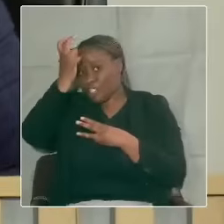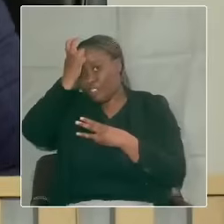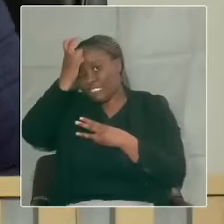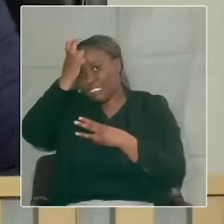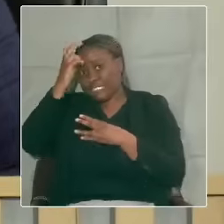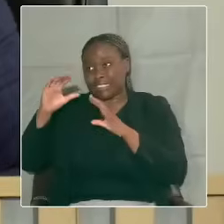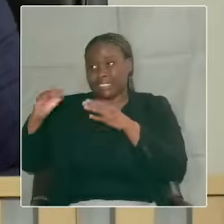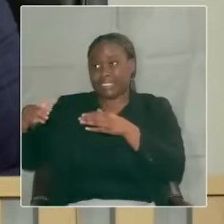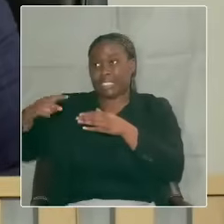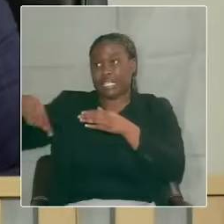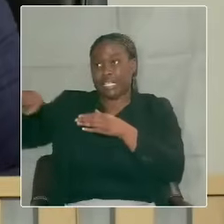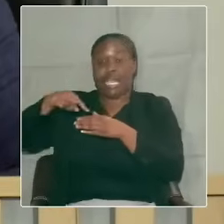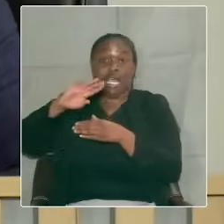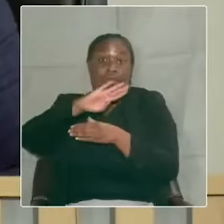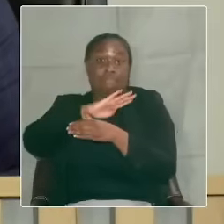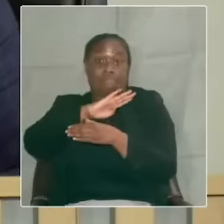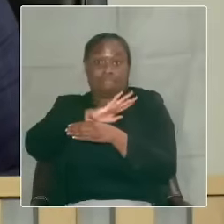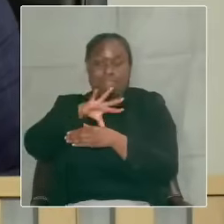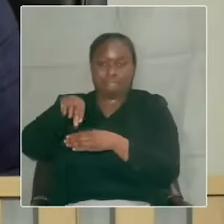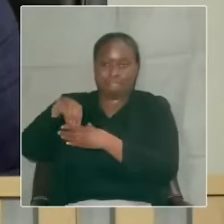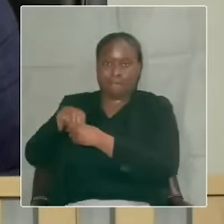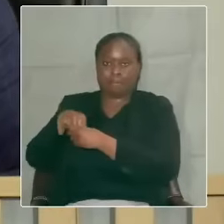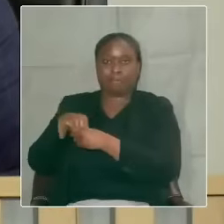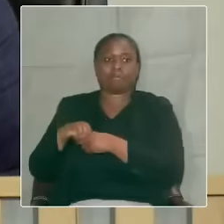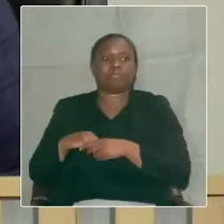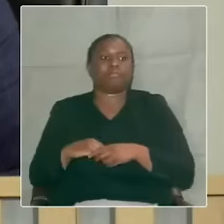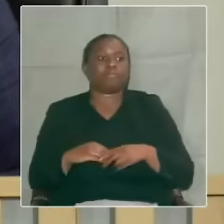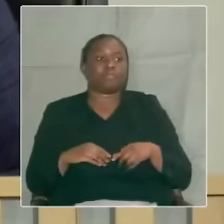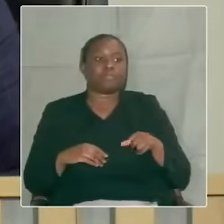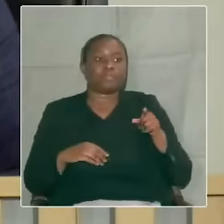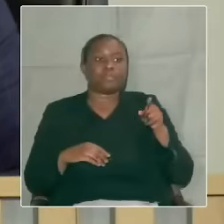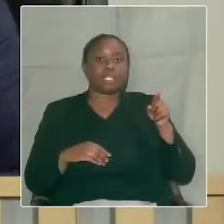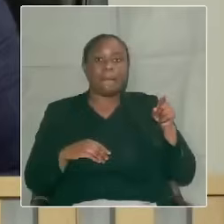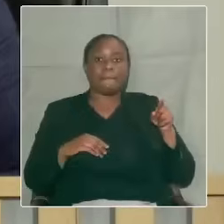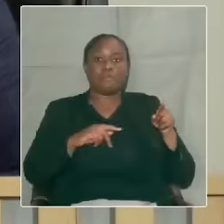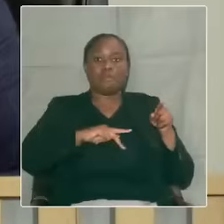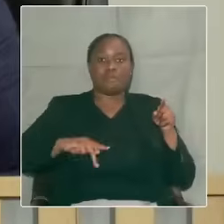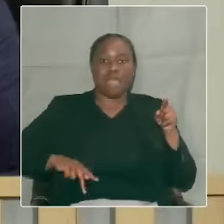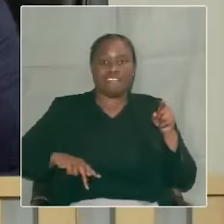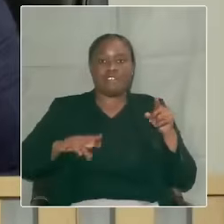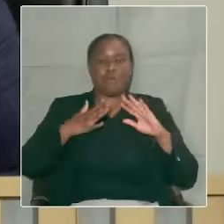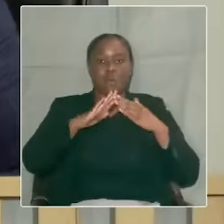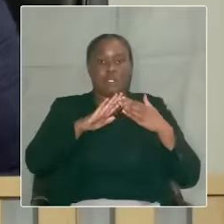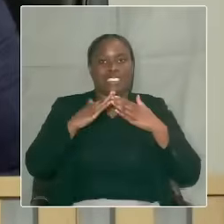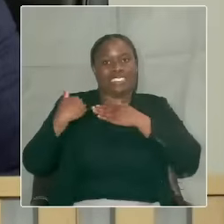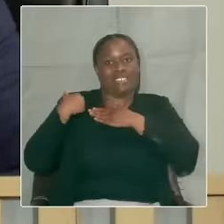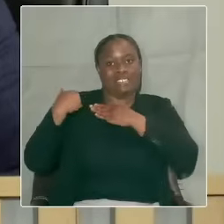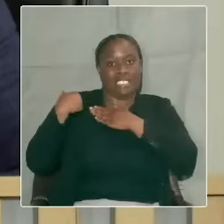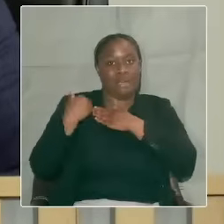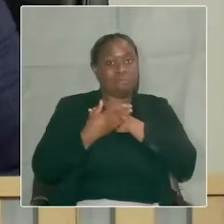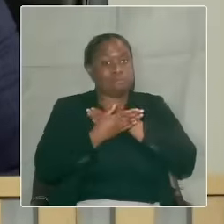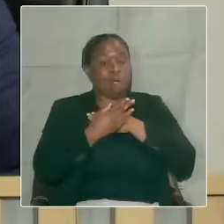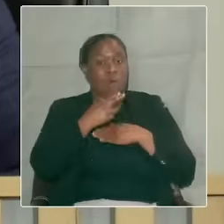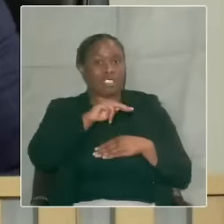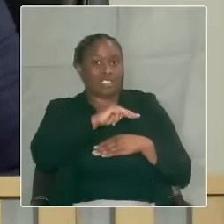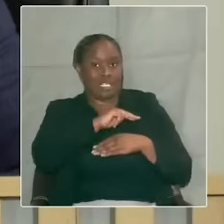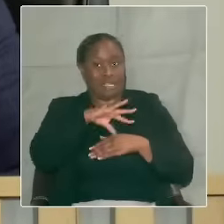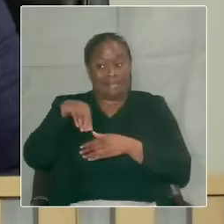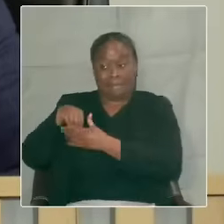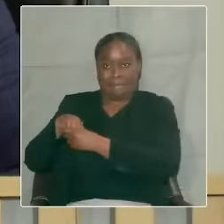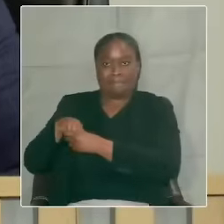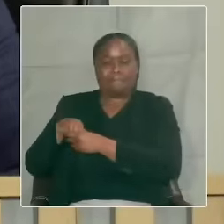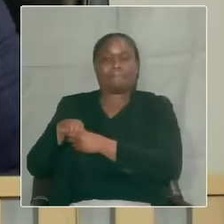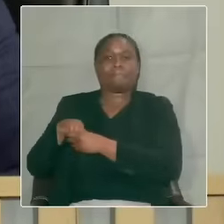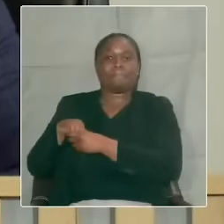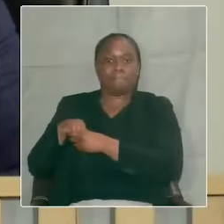Services, the Premier and MEC for Community Safety and Liaison of KwaZulu-Natal.